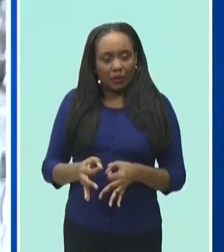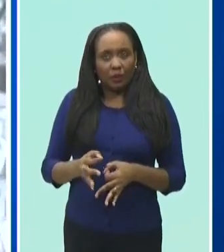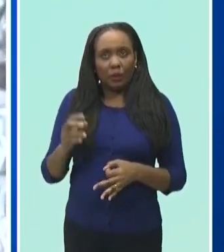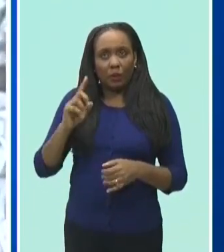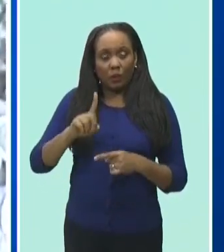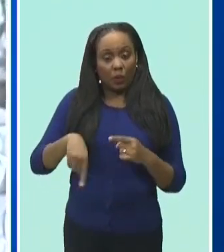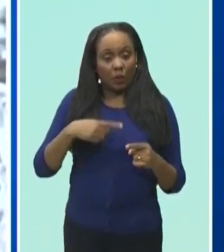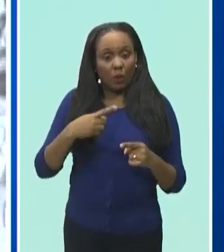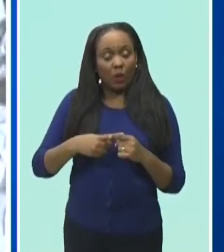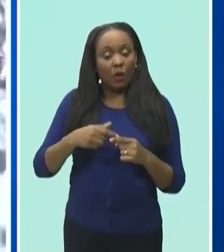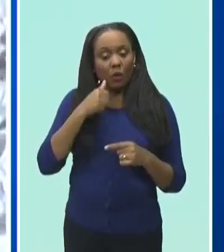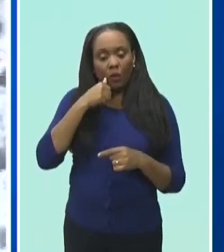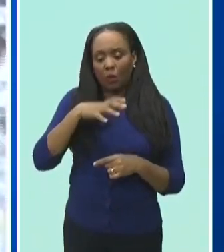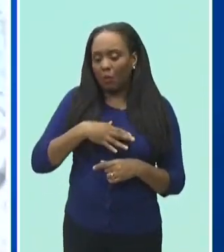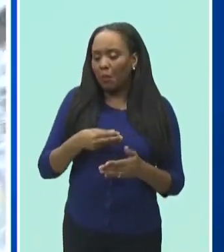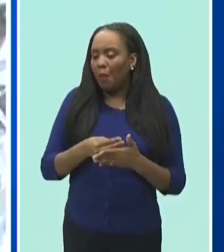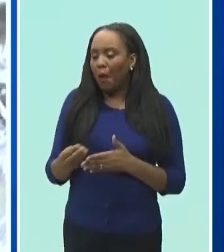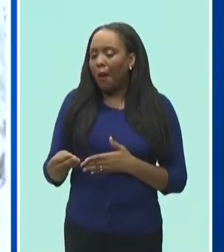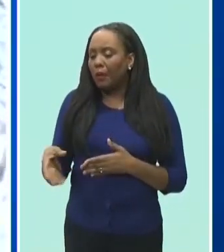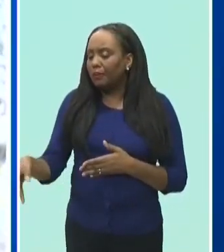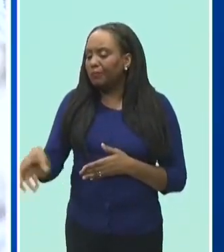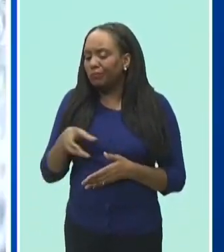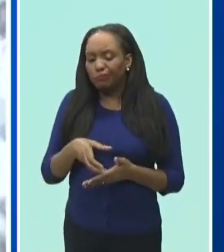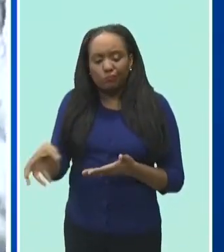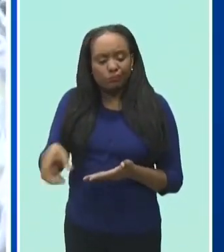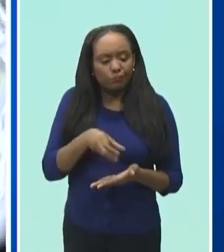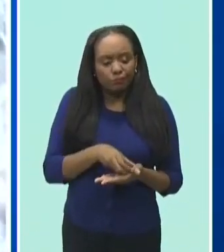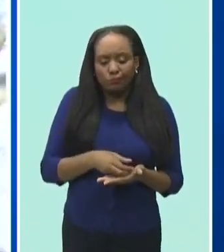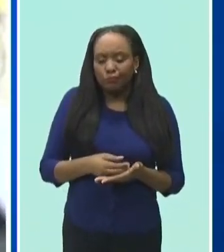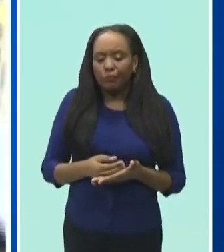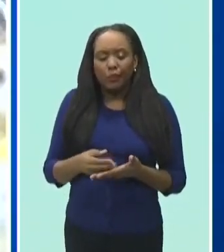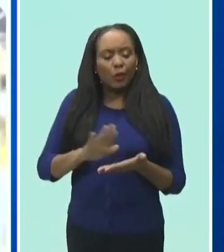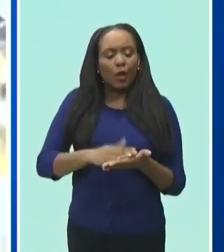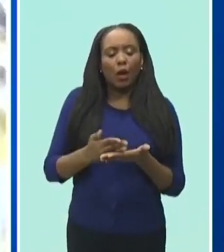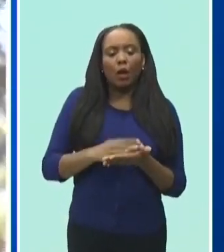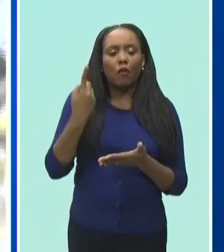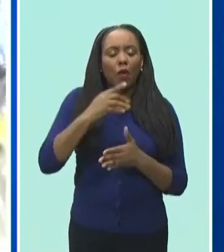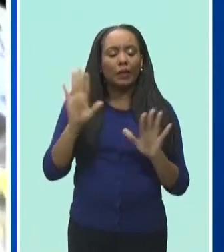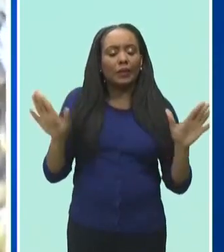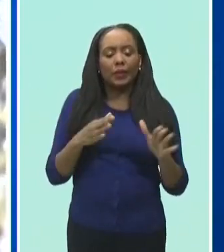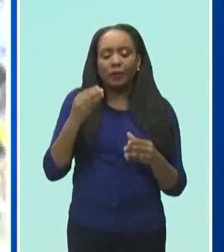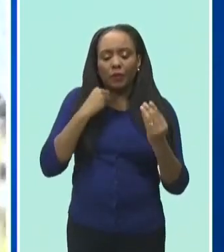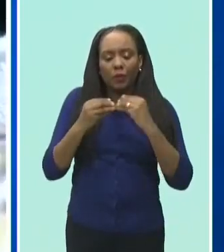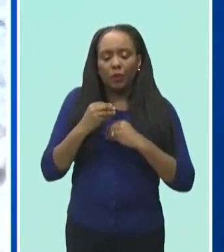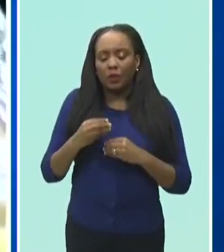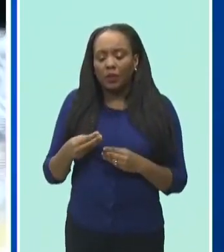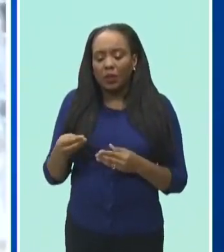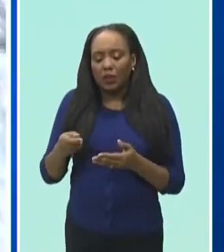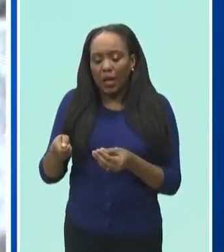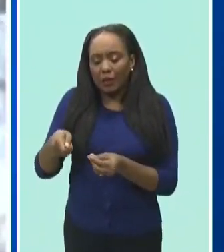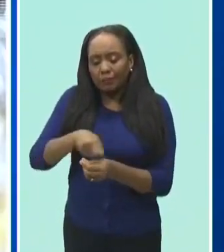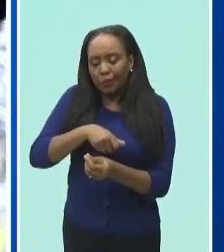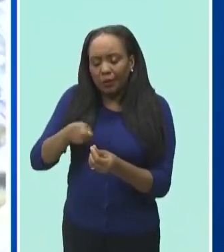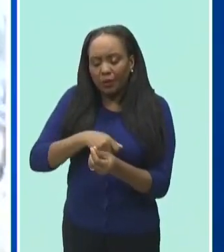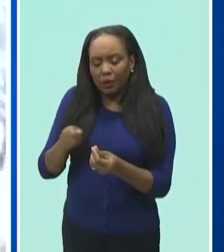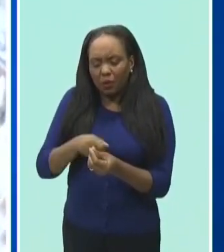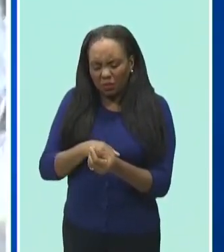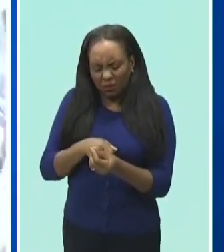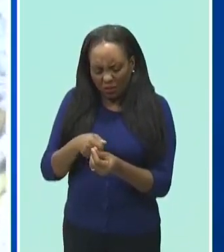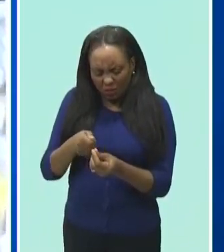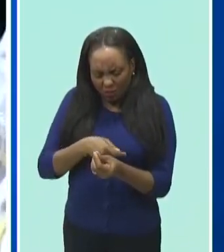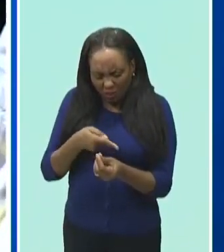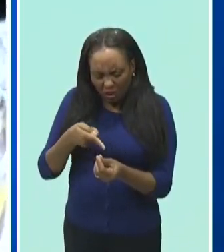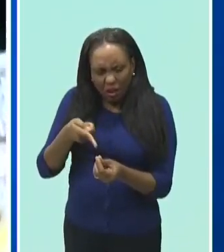on preparation of the plantain the following day for the Sunday meal that the deadly object was discovered. Frank says from